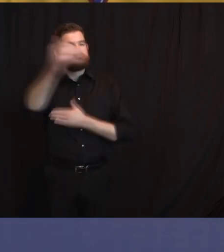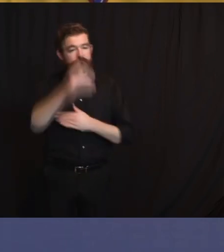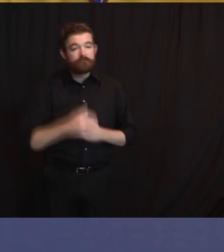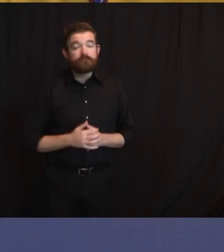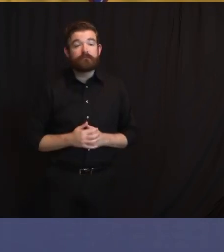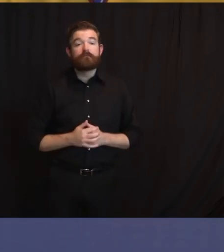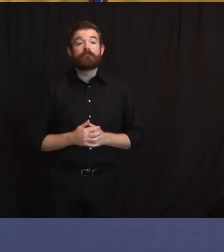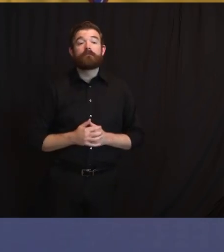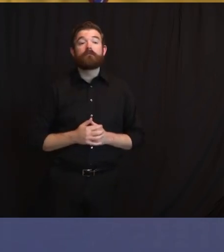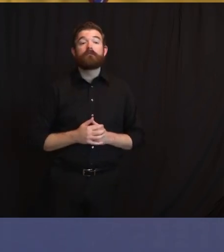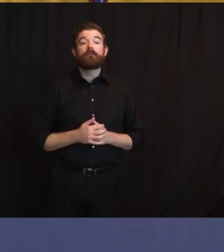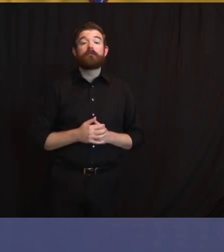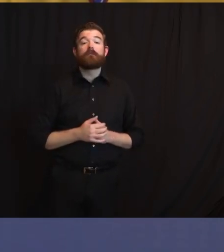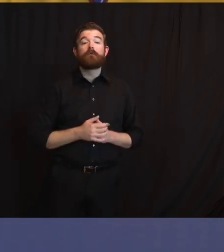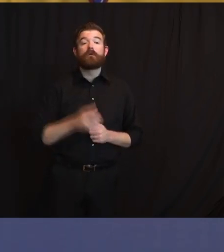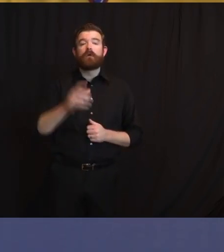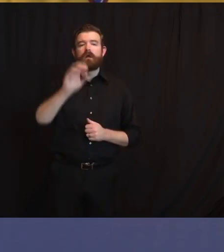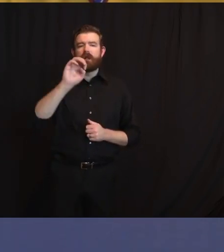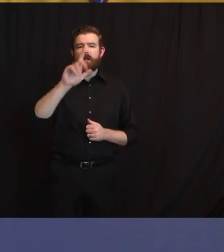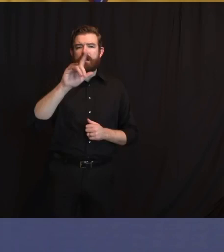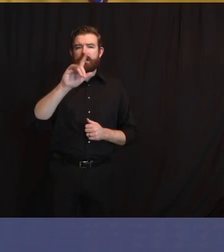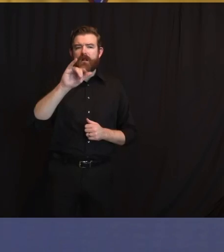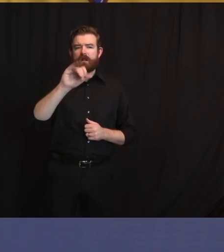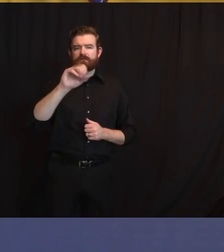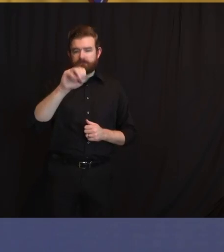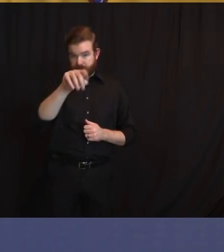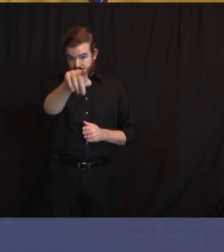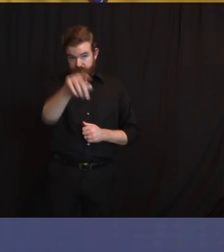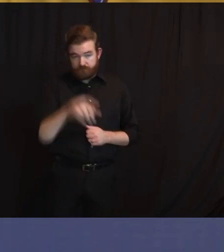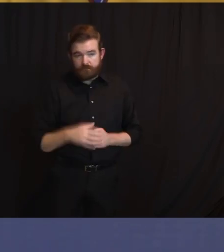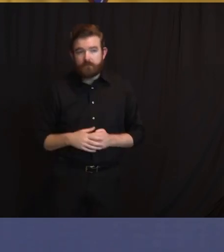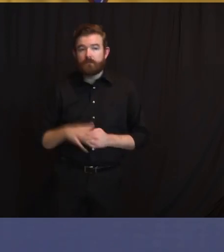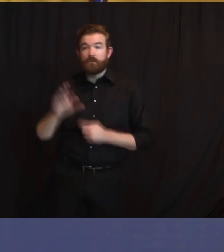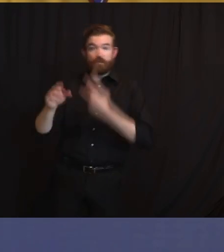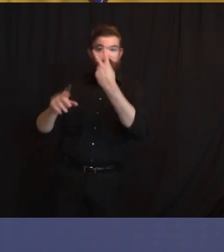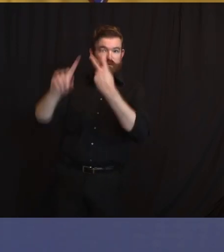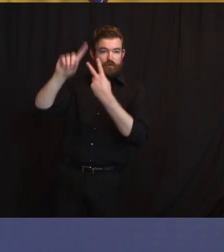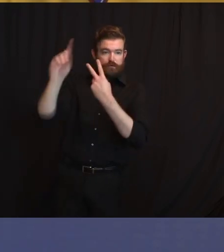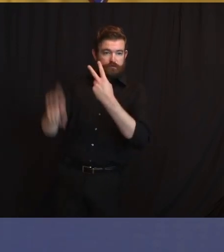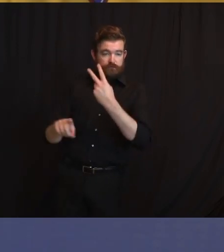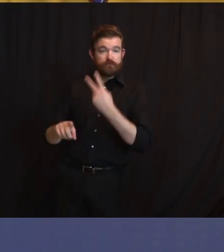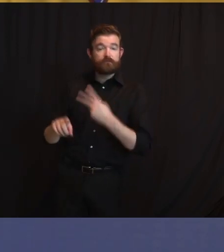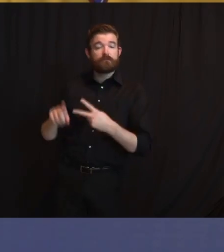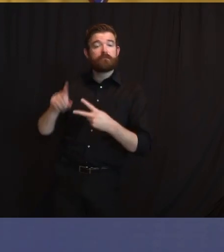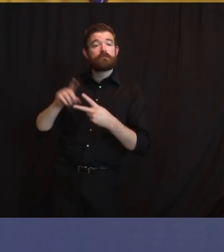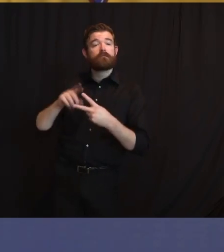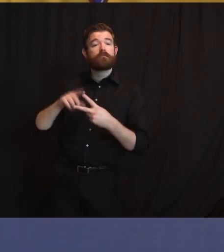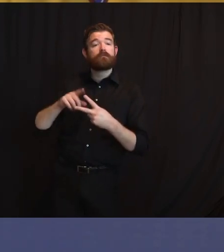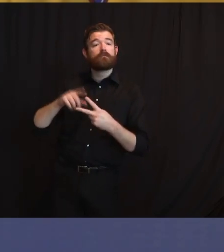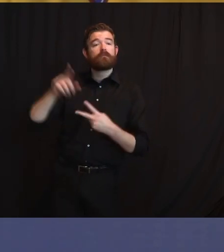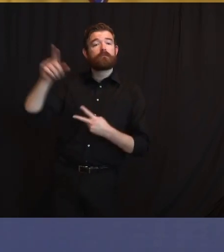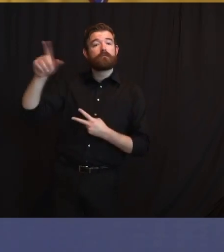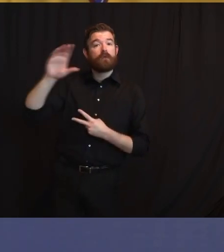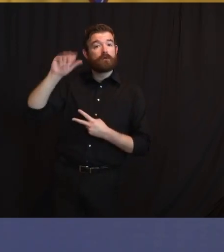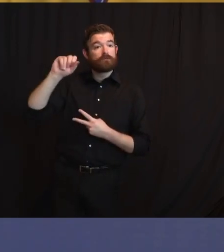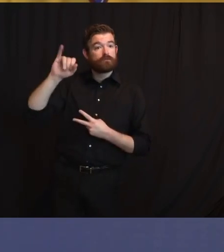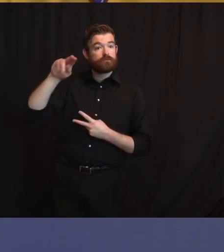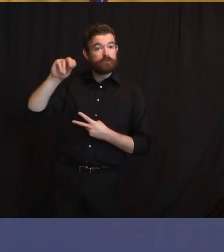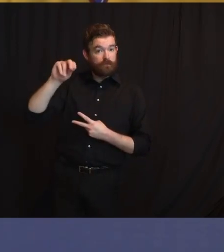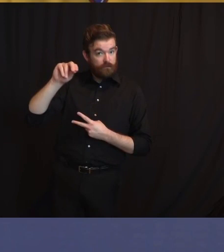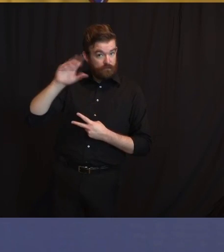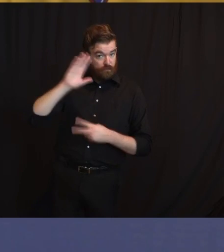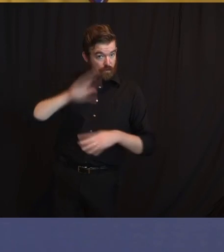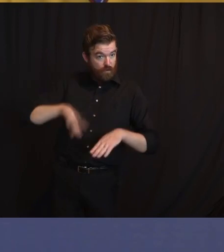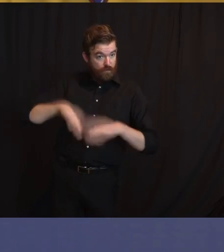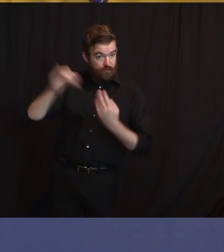good afternoon. Questions on two topics. Are casinos still going to reopen on July